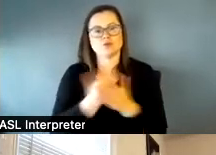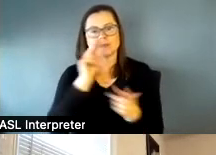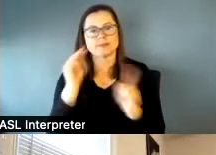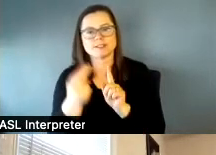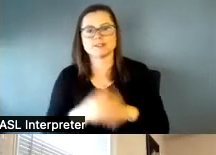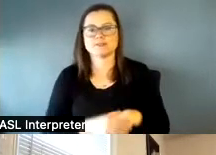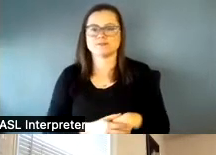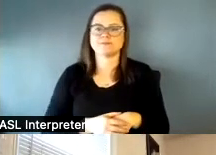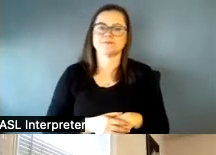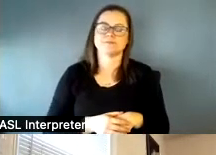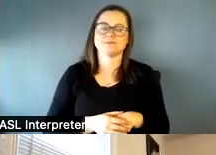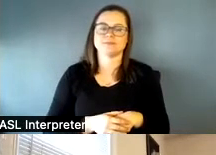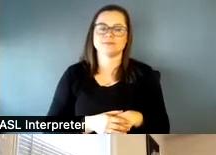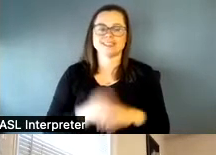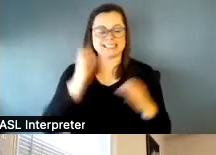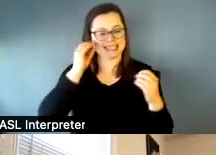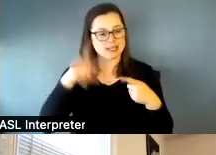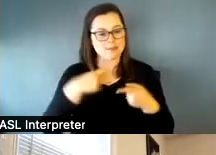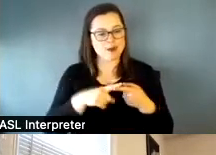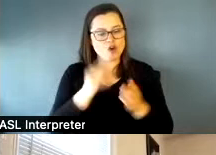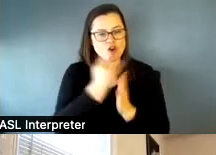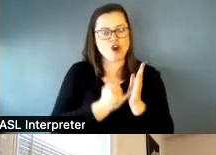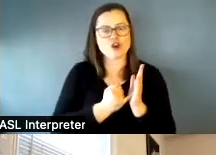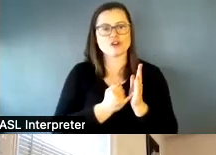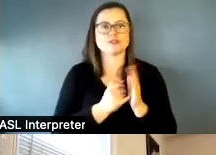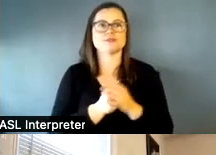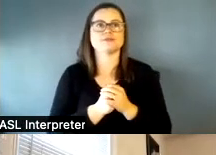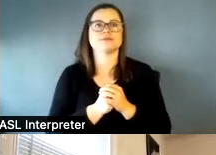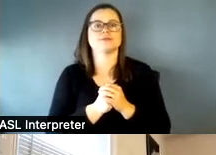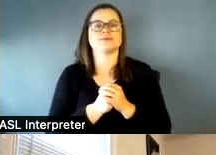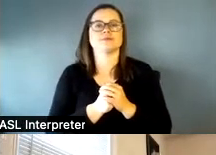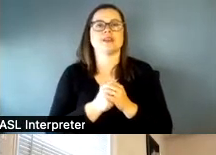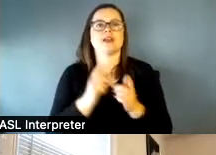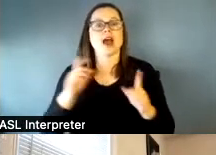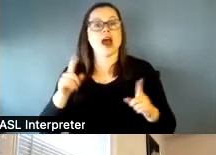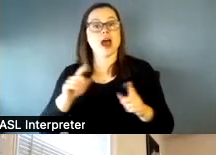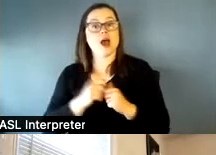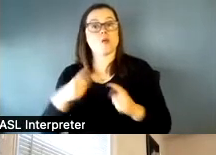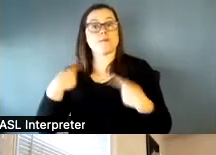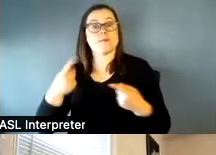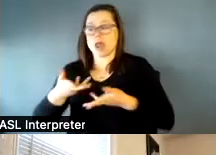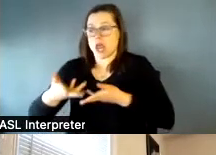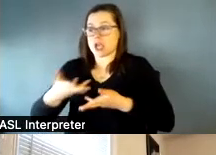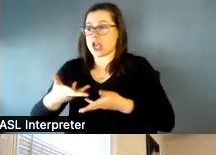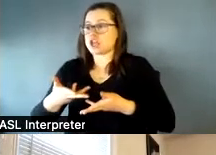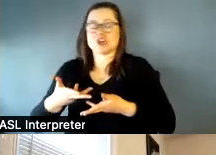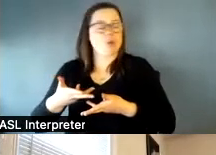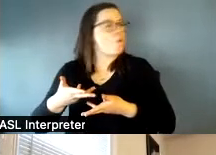thinking about like how art can help us engage differently, and how we use